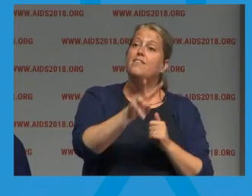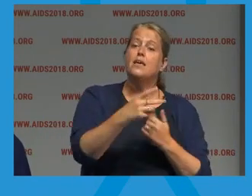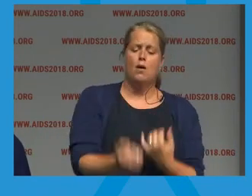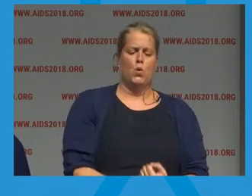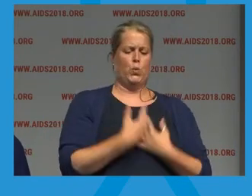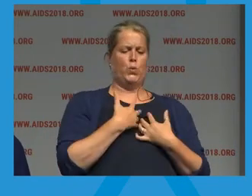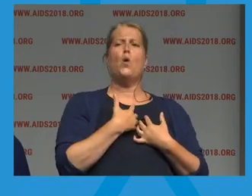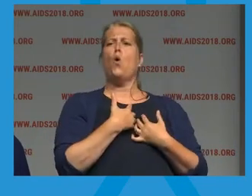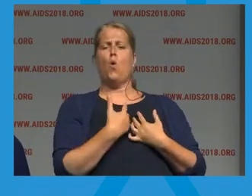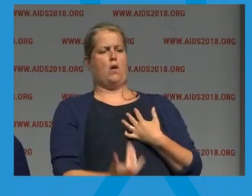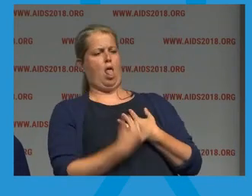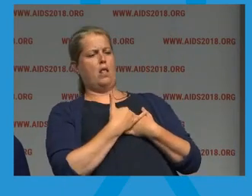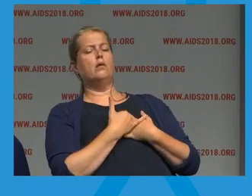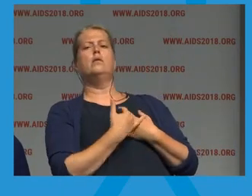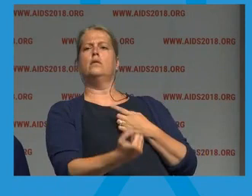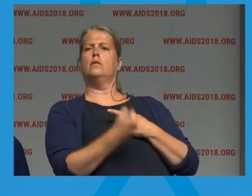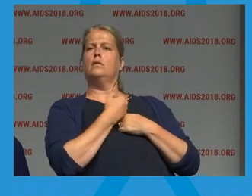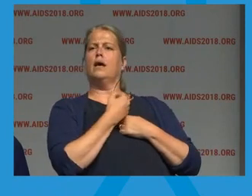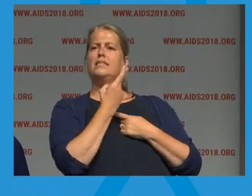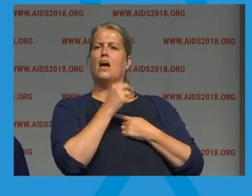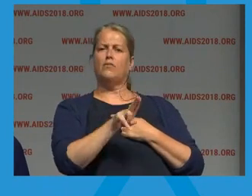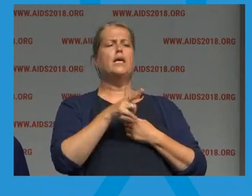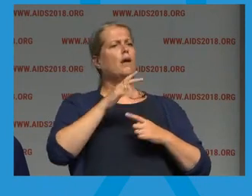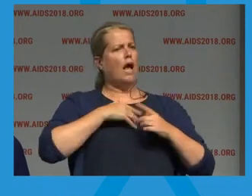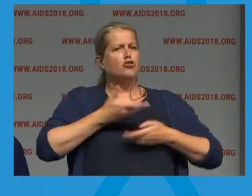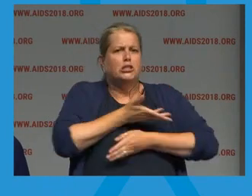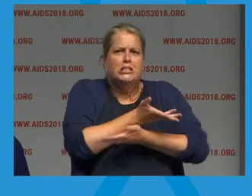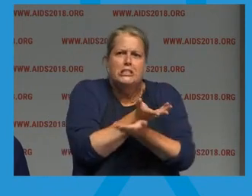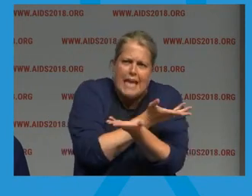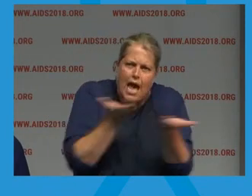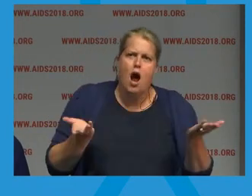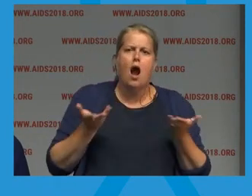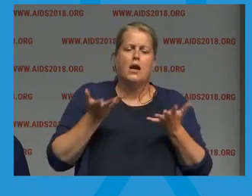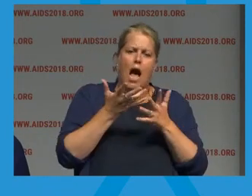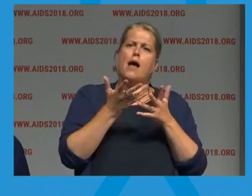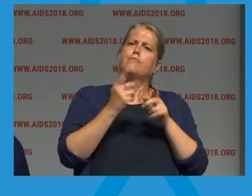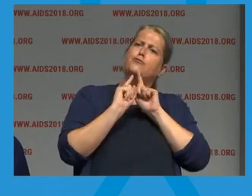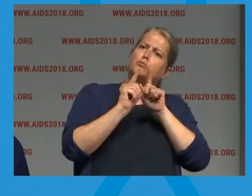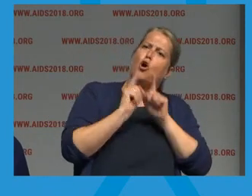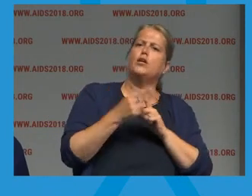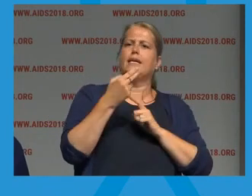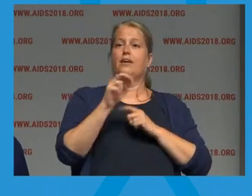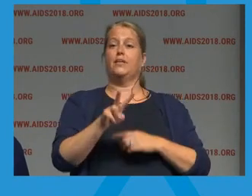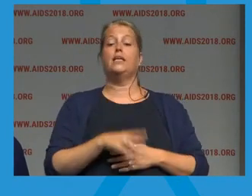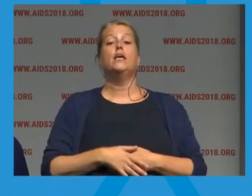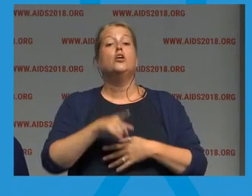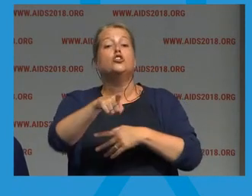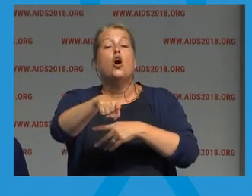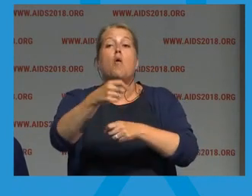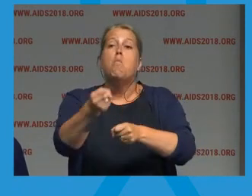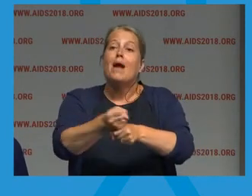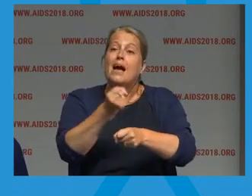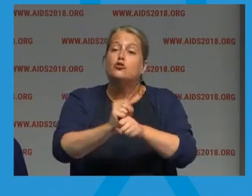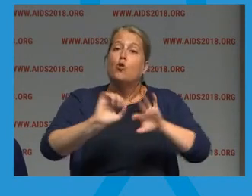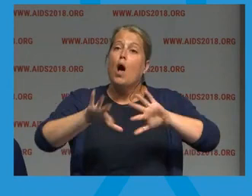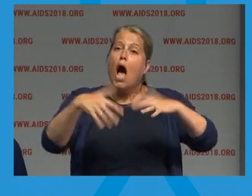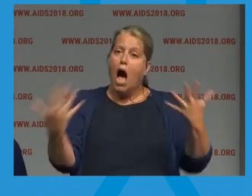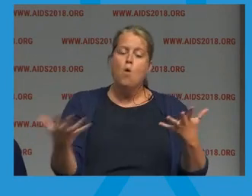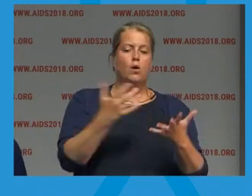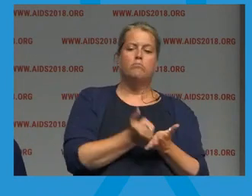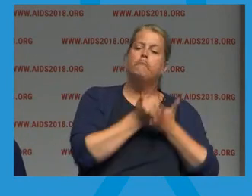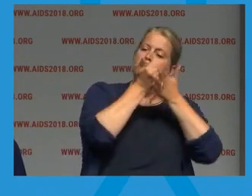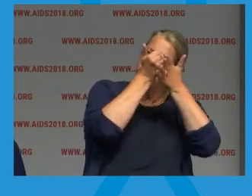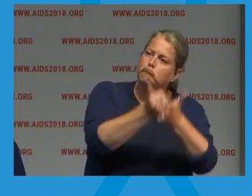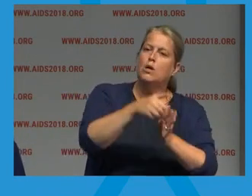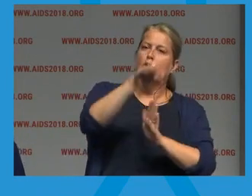lead responsibilities in responding to HIV. In practical terms, PWN takes care and supports